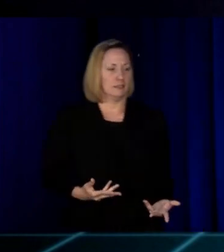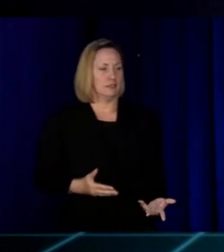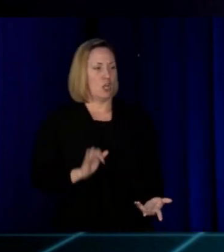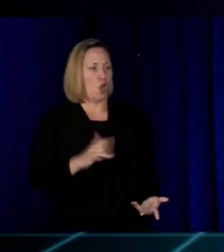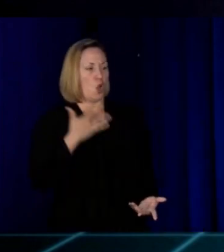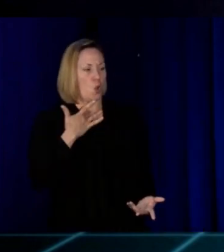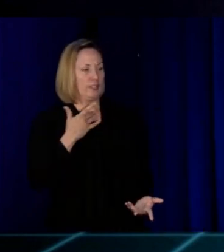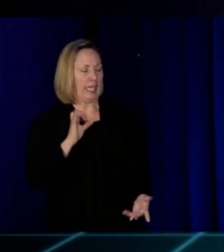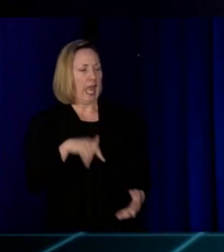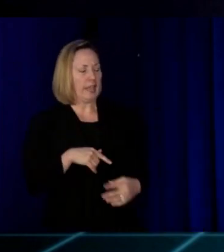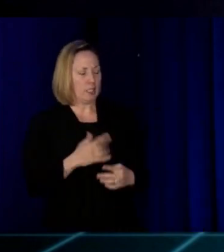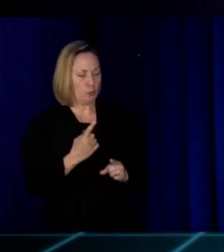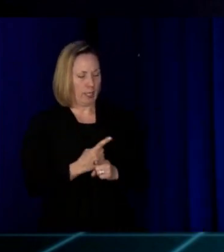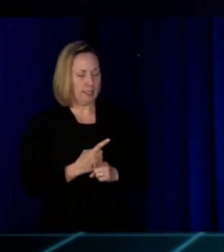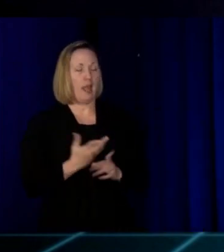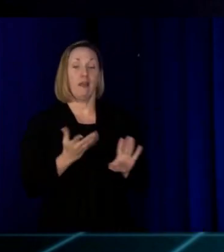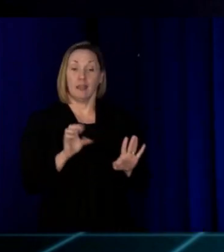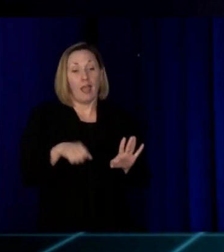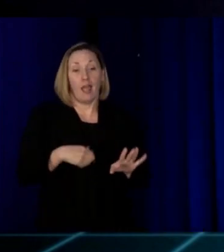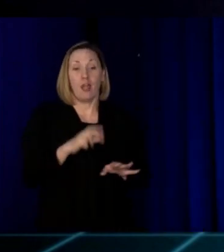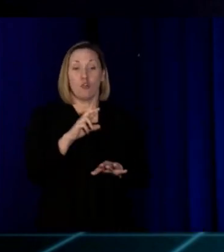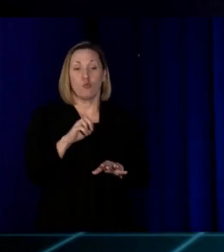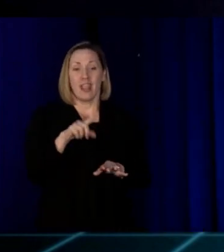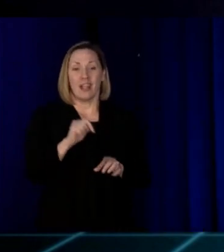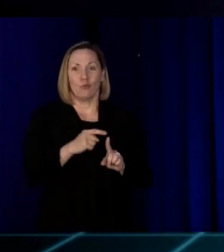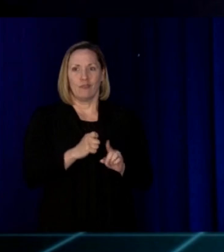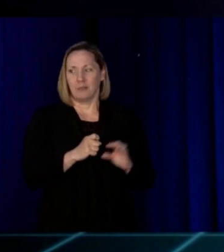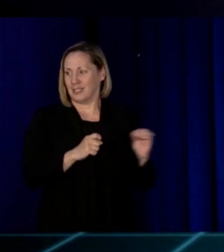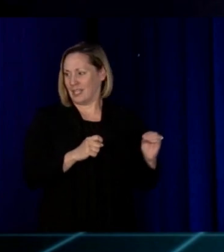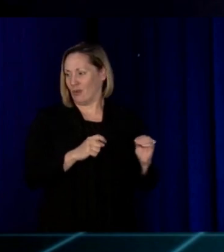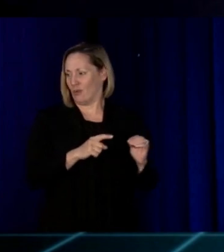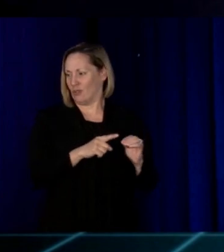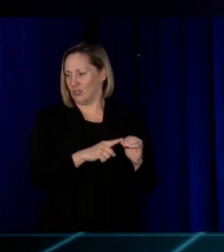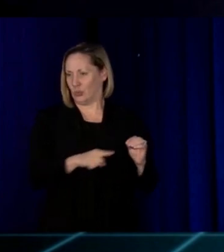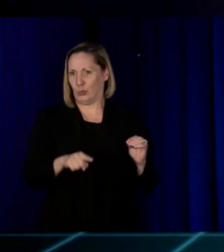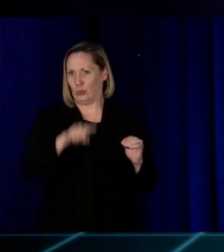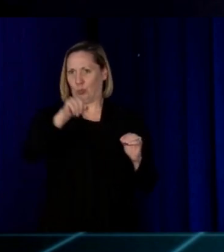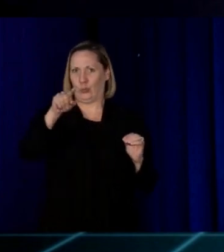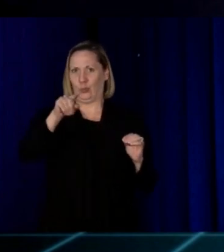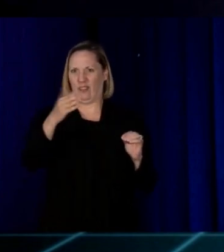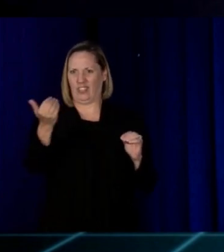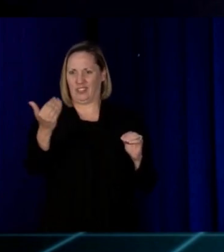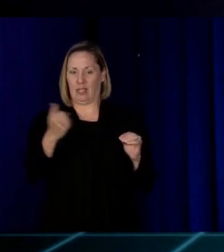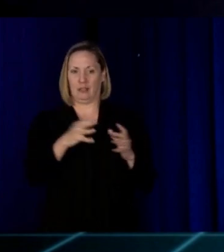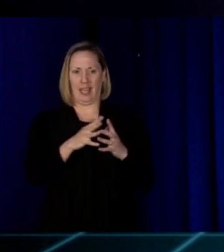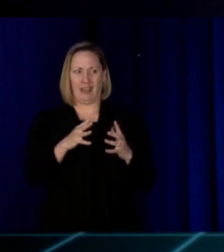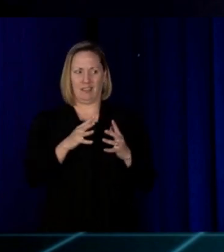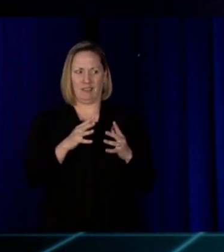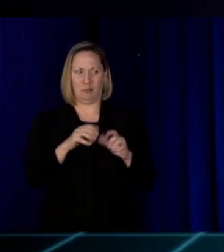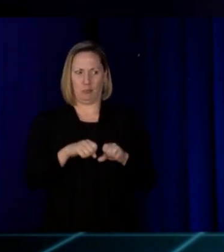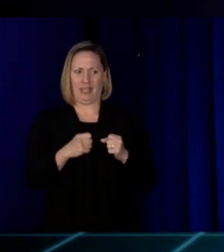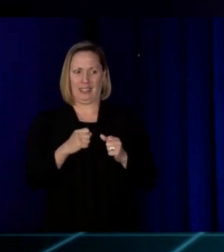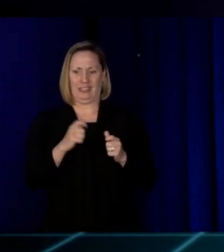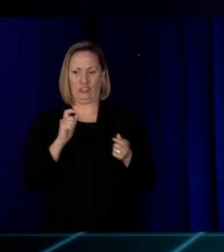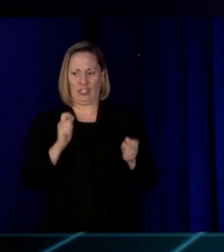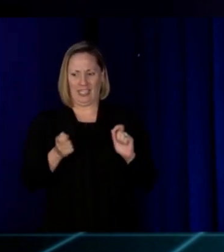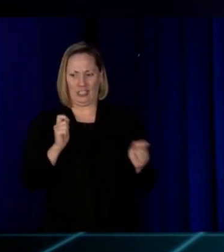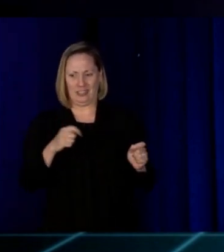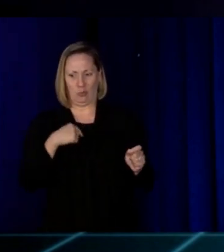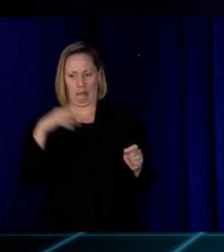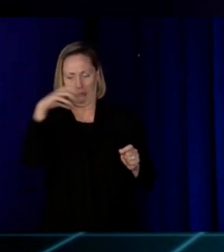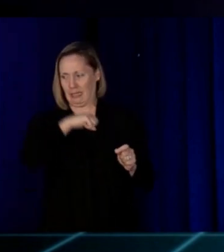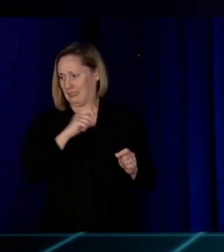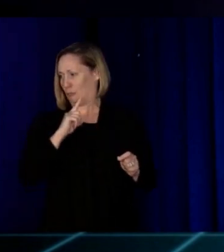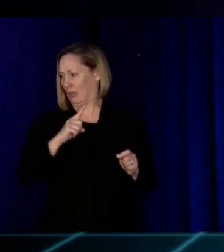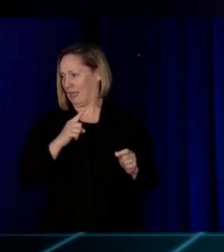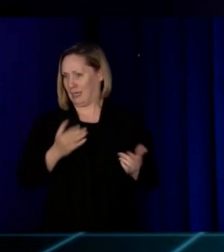Yeah, that's right. Yeah, React jumped from 0 dot whatever to 15. There were a lot of breaking changes, I guess, so they had to really, really